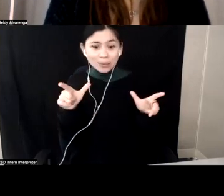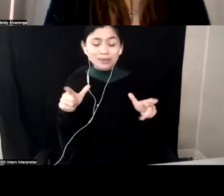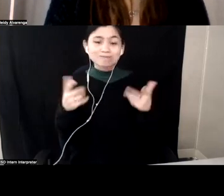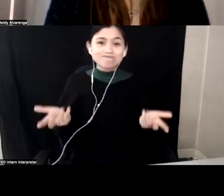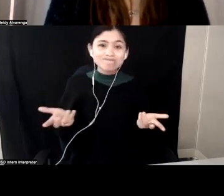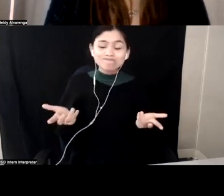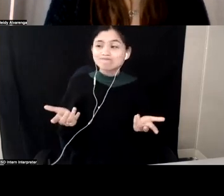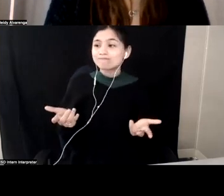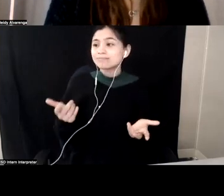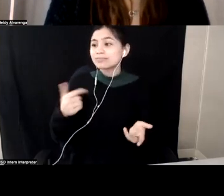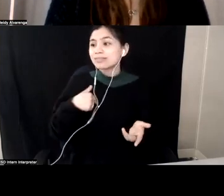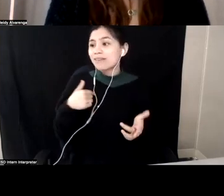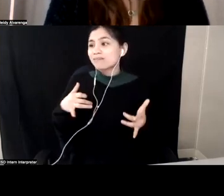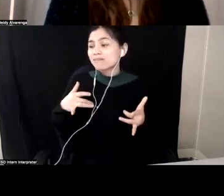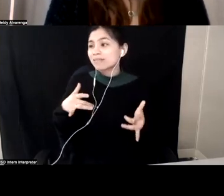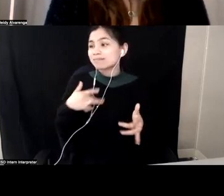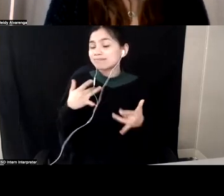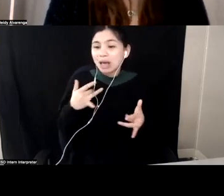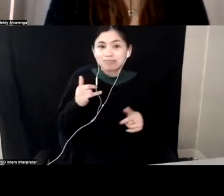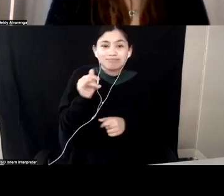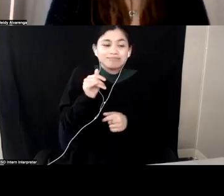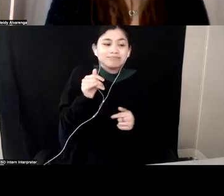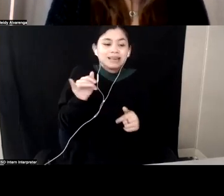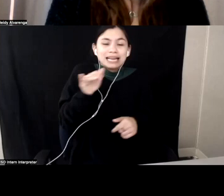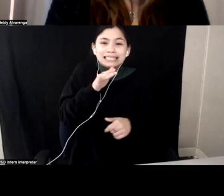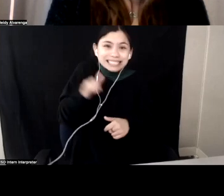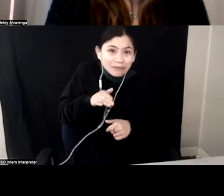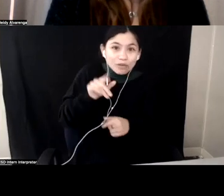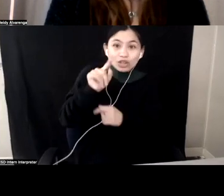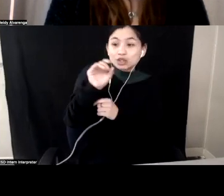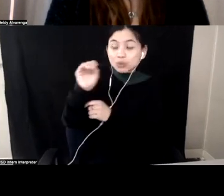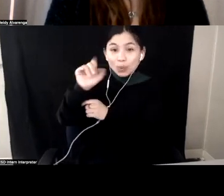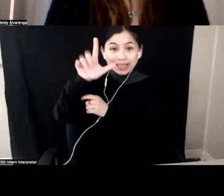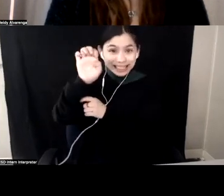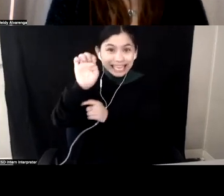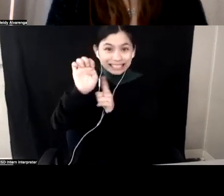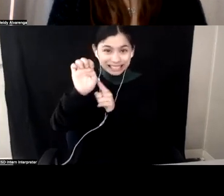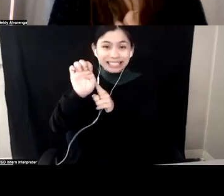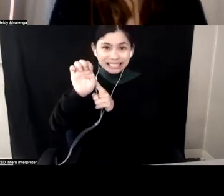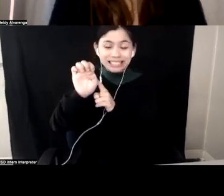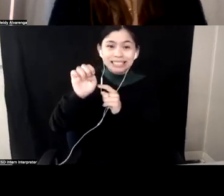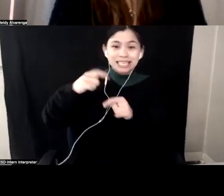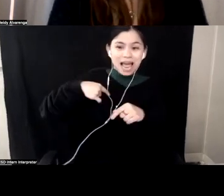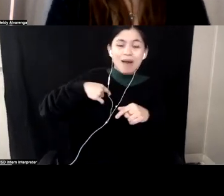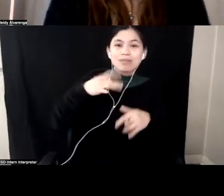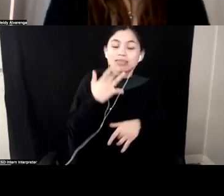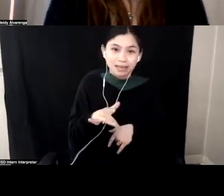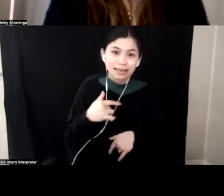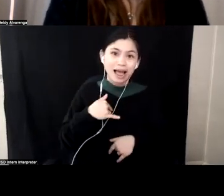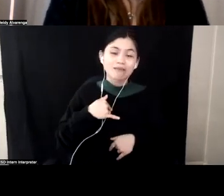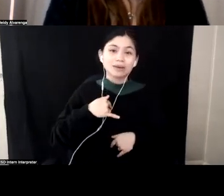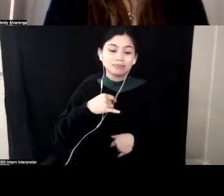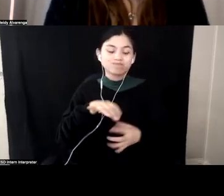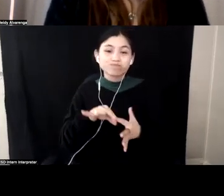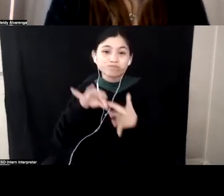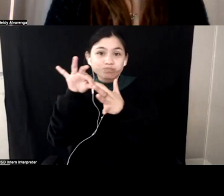So it is never too late. And luckily, I had the privilege